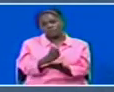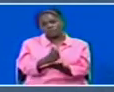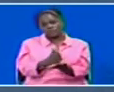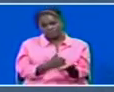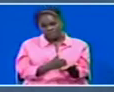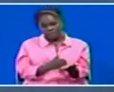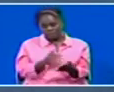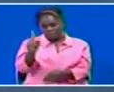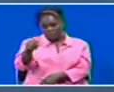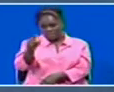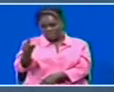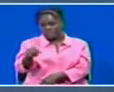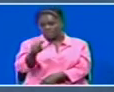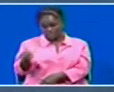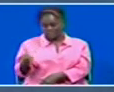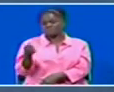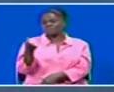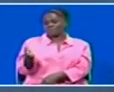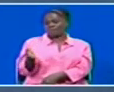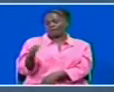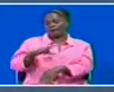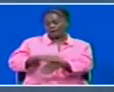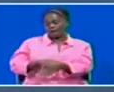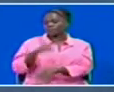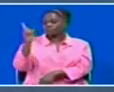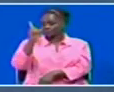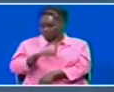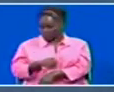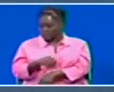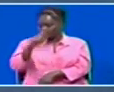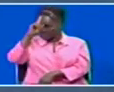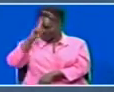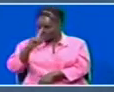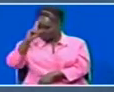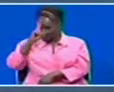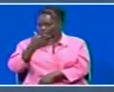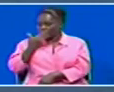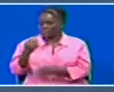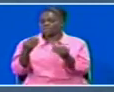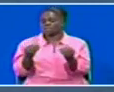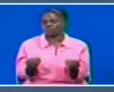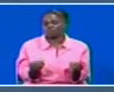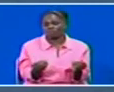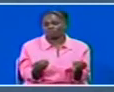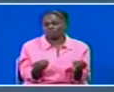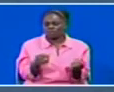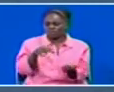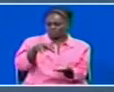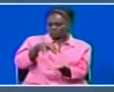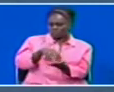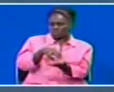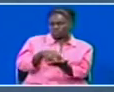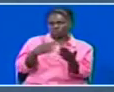glaring irregularities that have been found, which are very serious and need to be addressed. I mean, you have cases